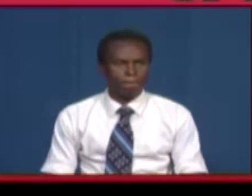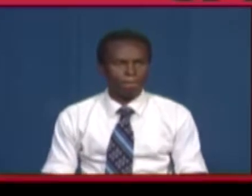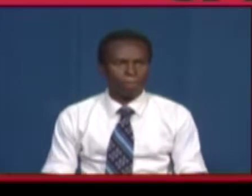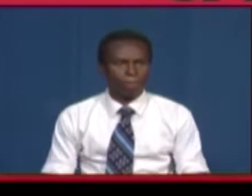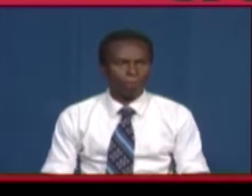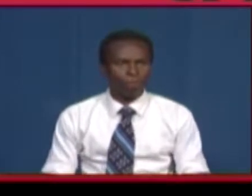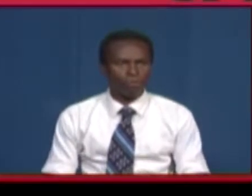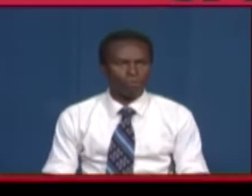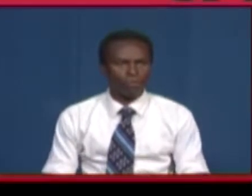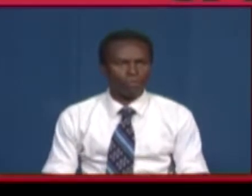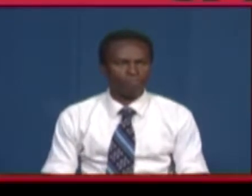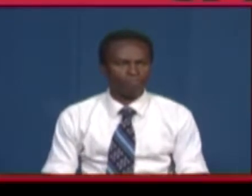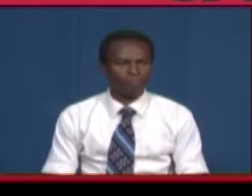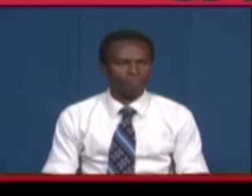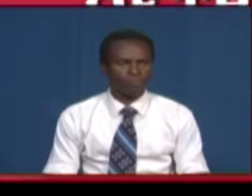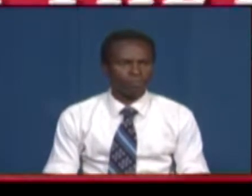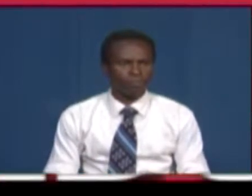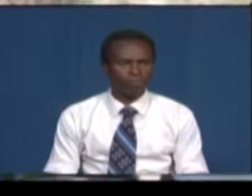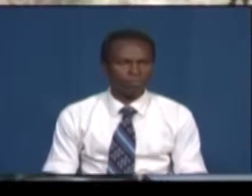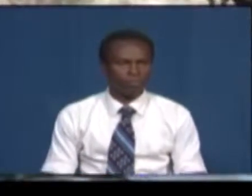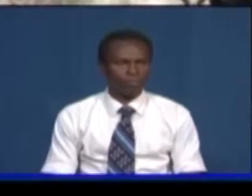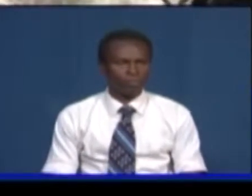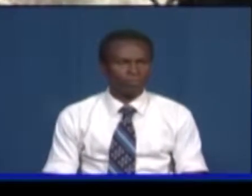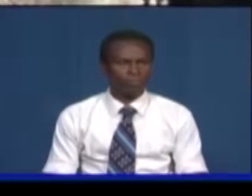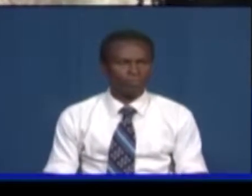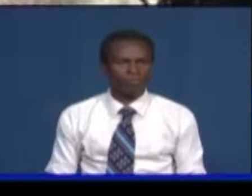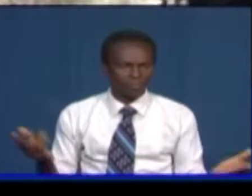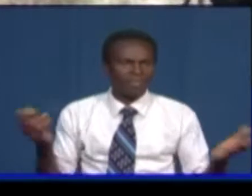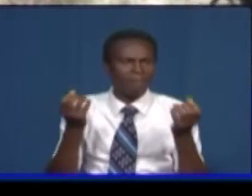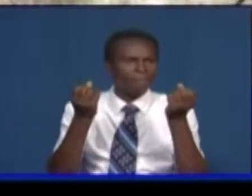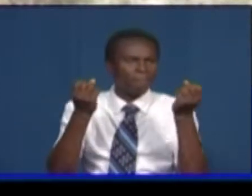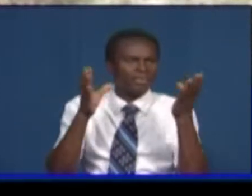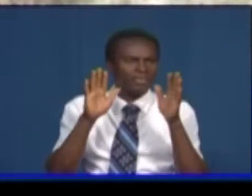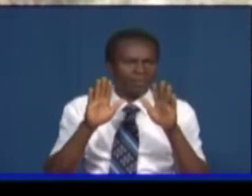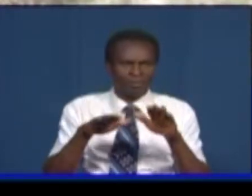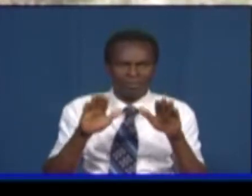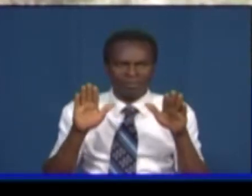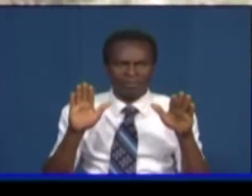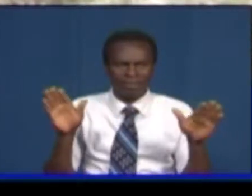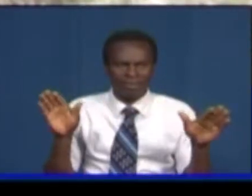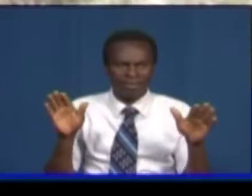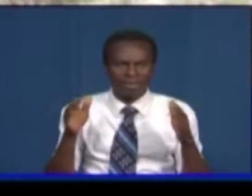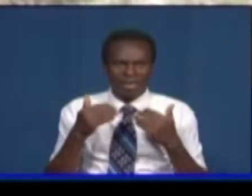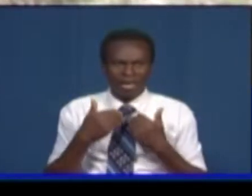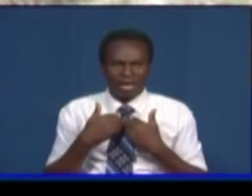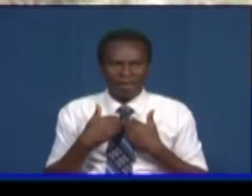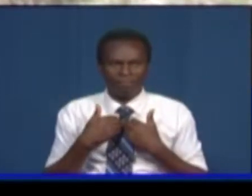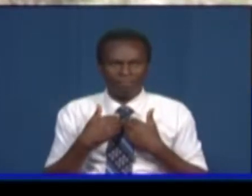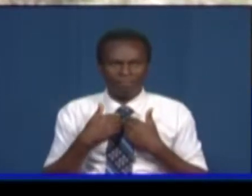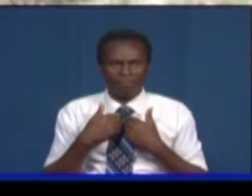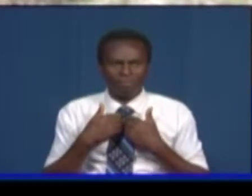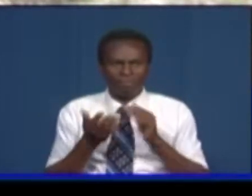Well, I think a lot of children have this, are being